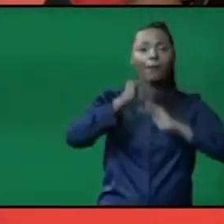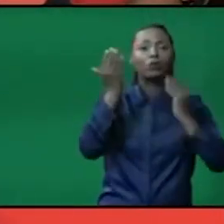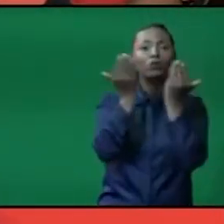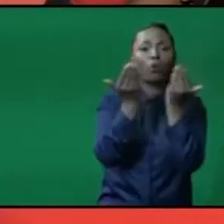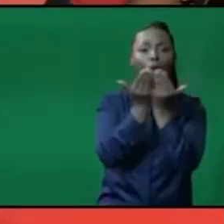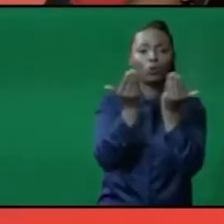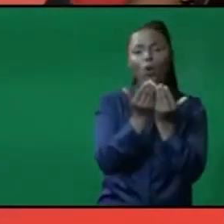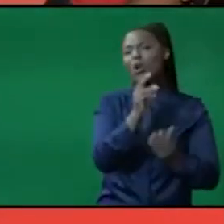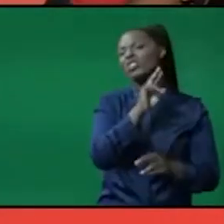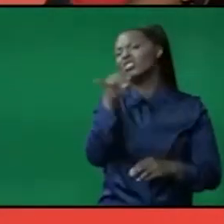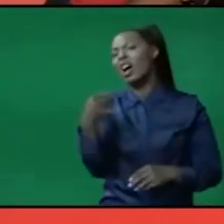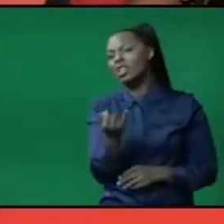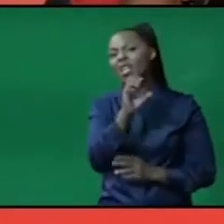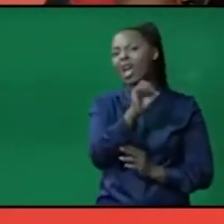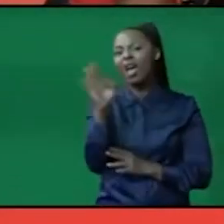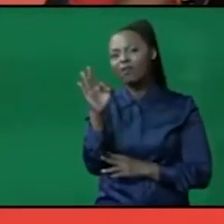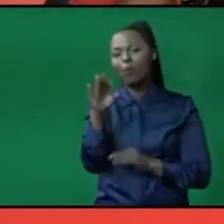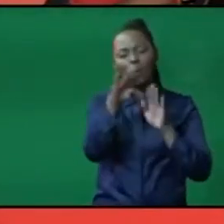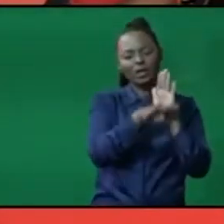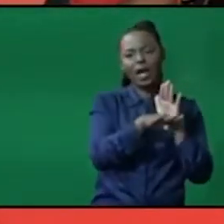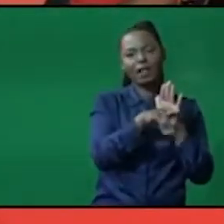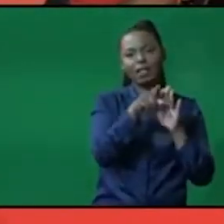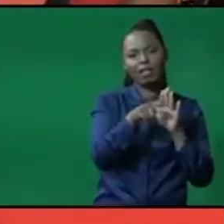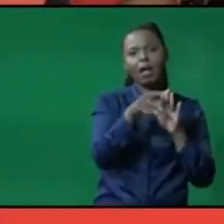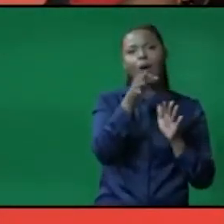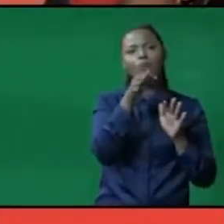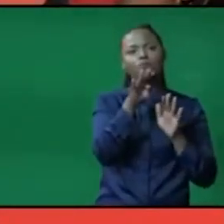for EFF political program, a school